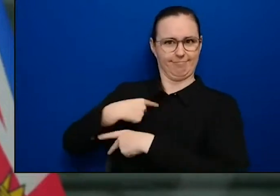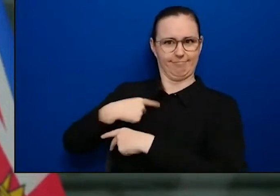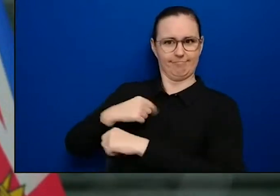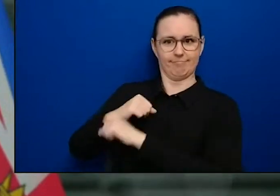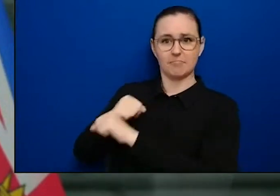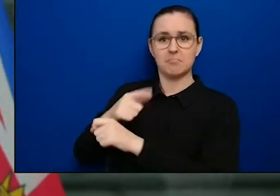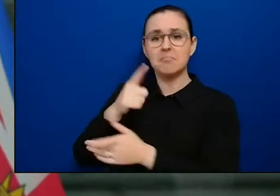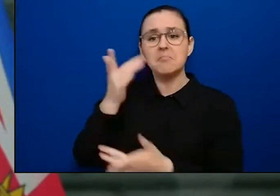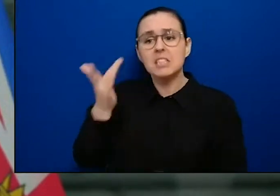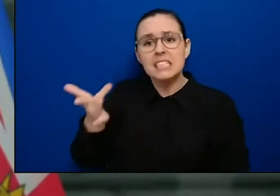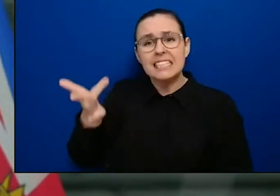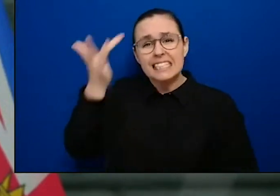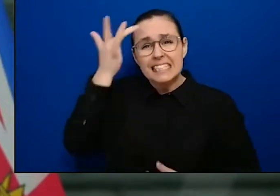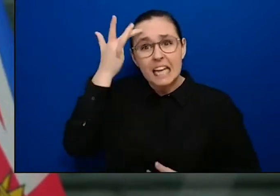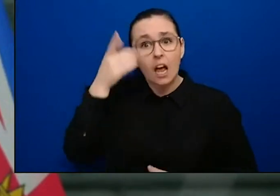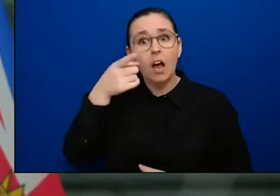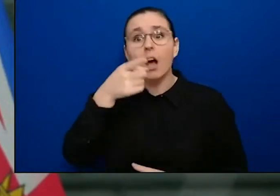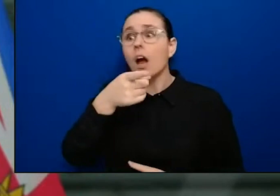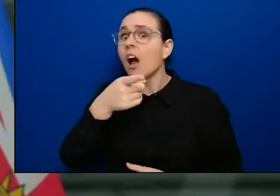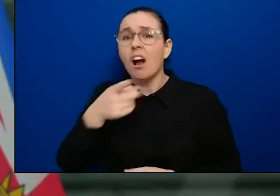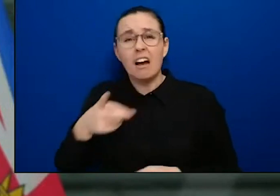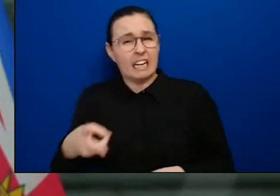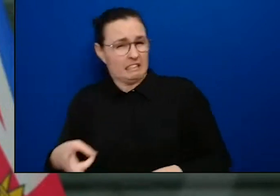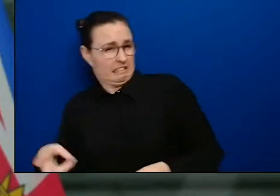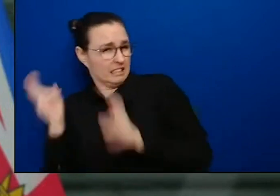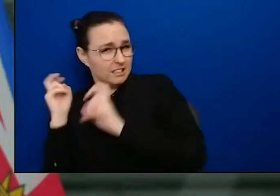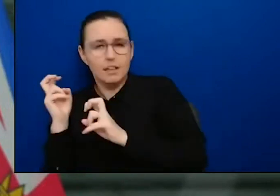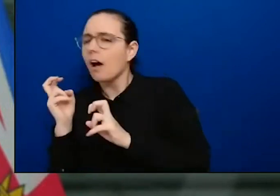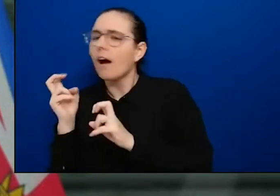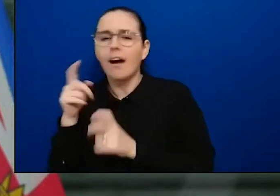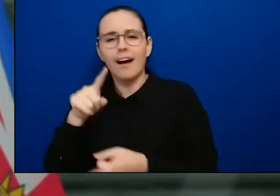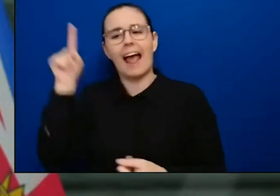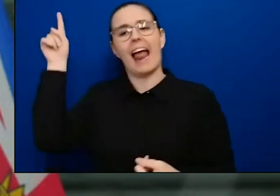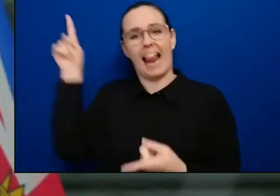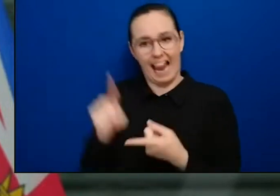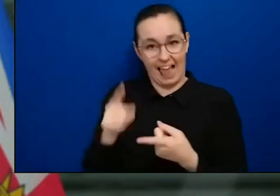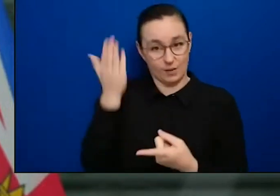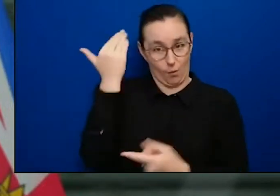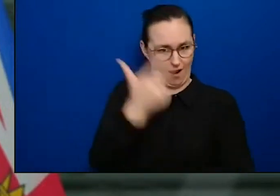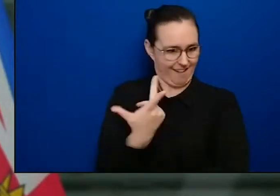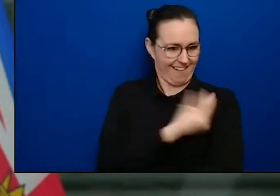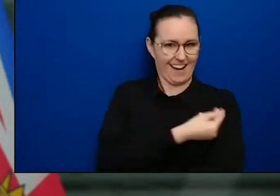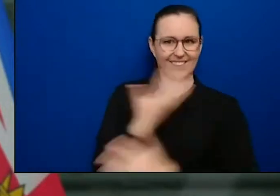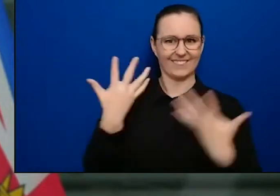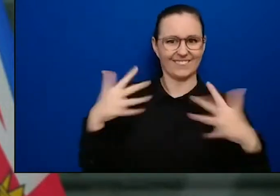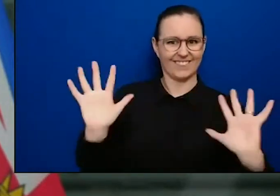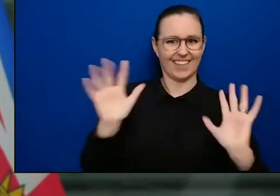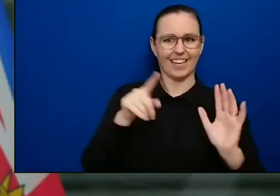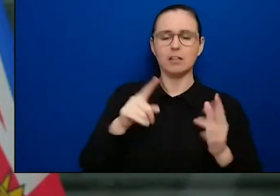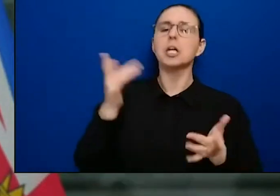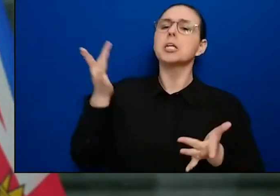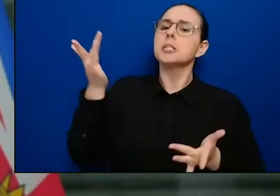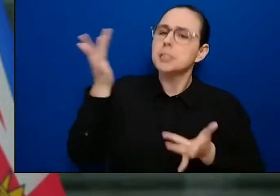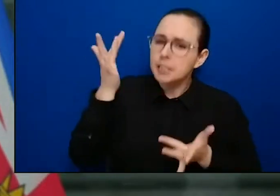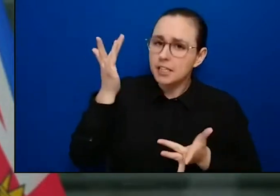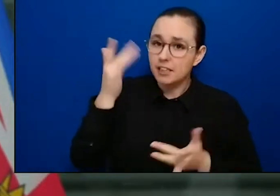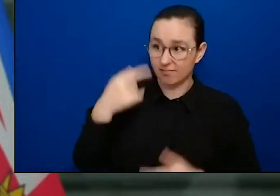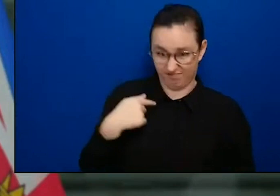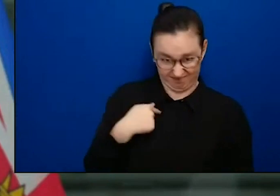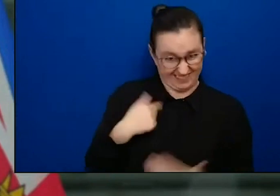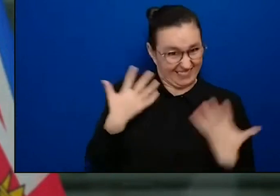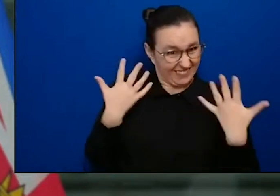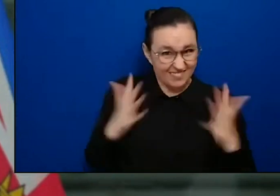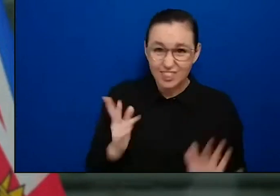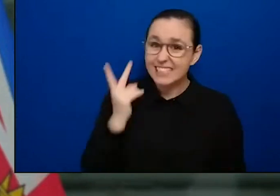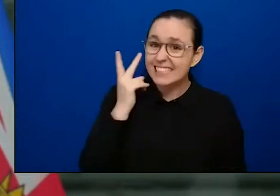Delta variant. We've seen the strain on our healthcare system when we've had even small outbreaks in groups of people